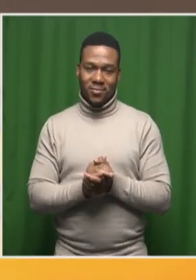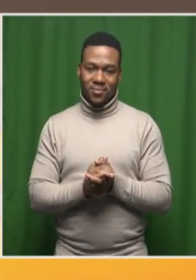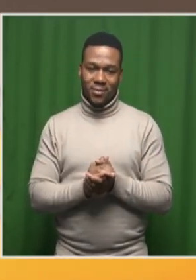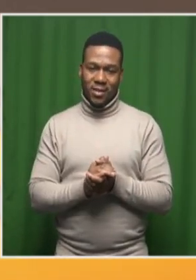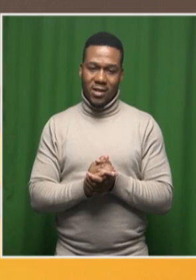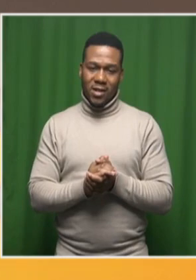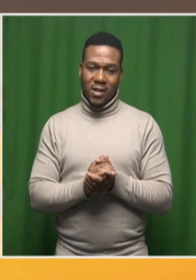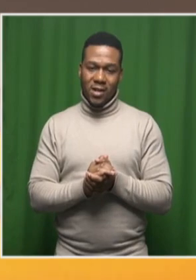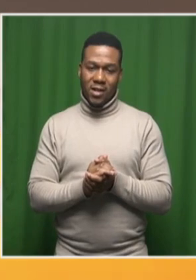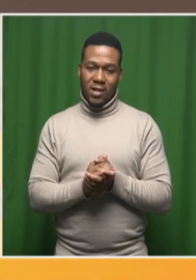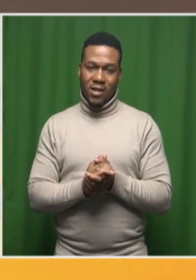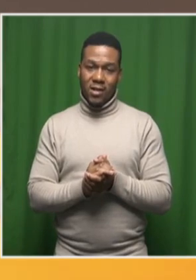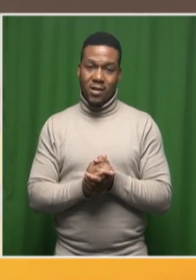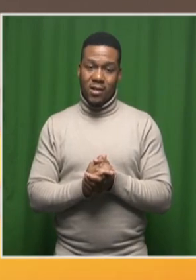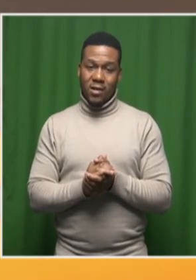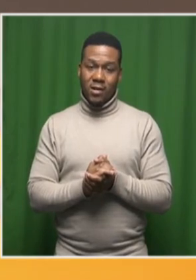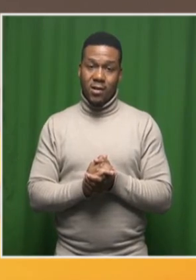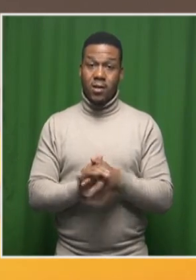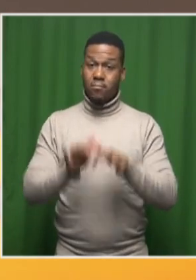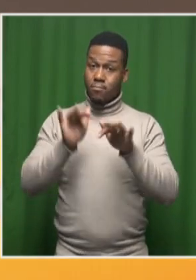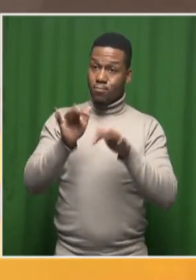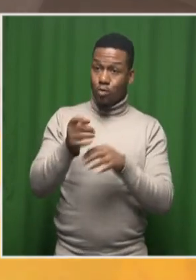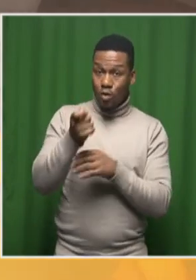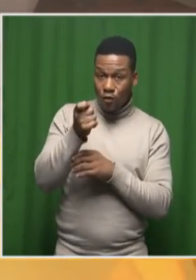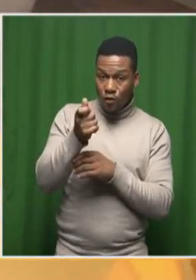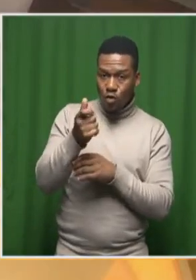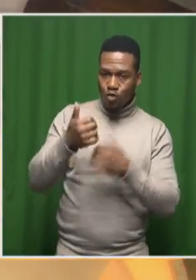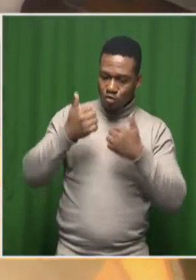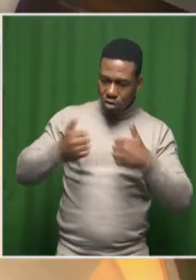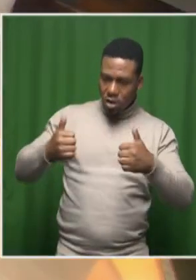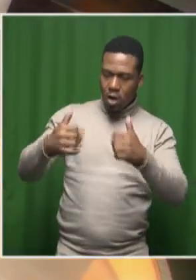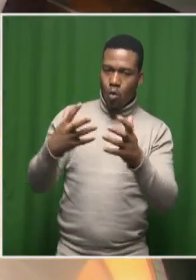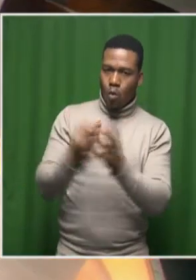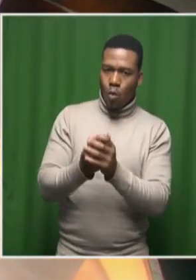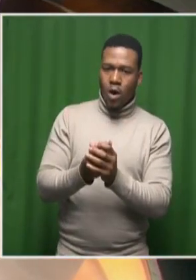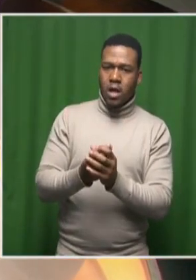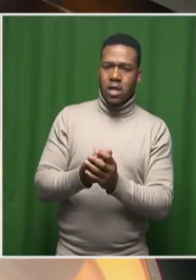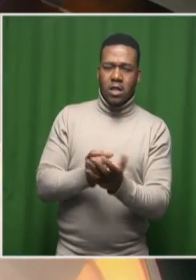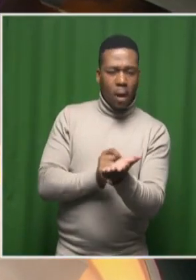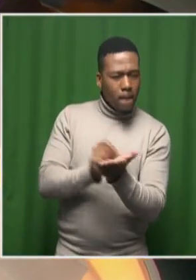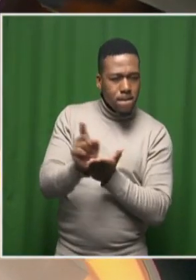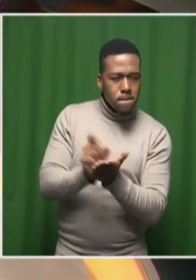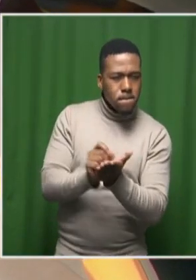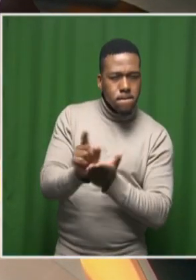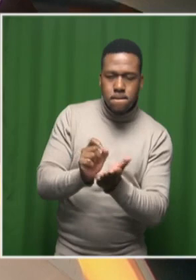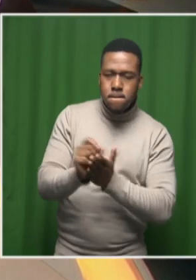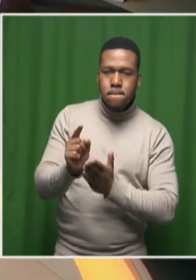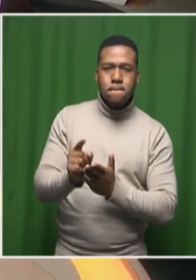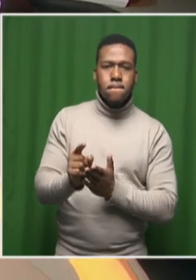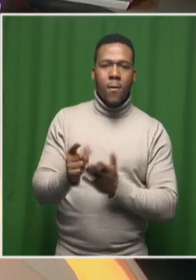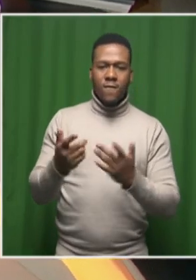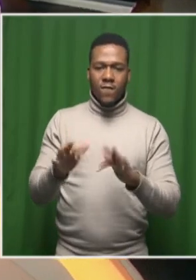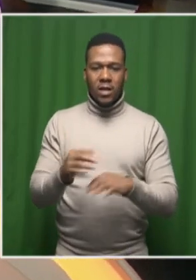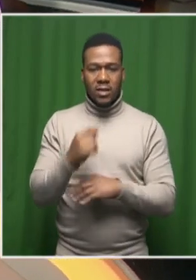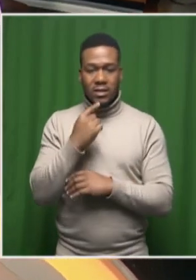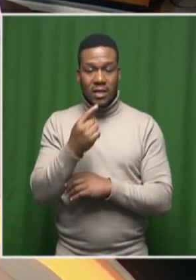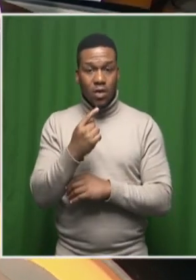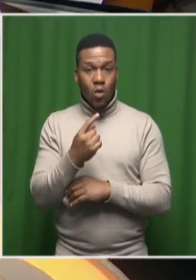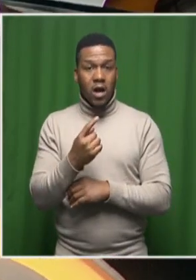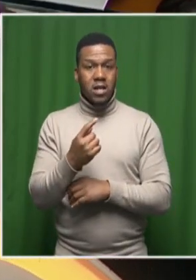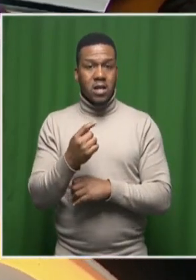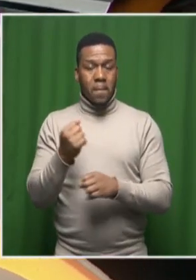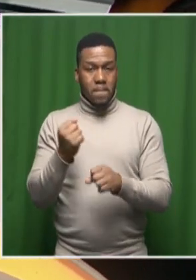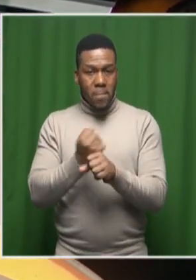and I think there's already people that we've sat with. People have been messaging us, creating art,